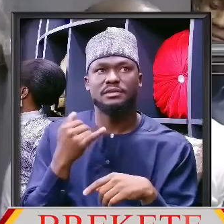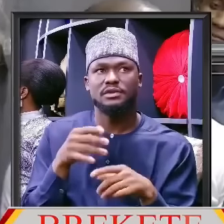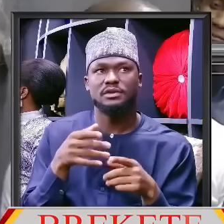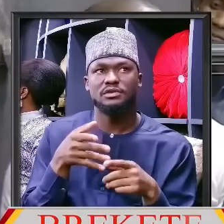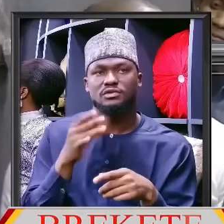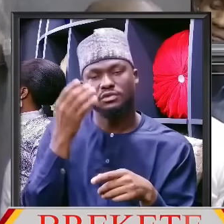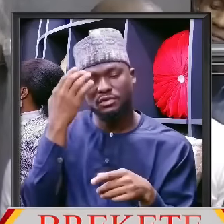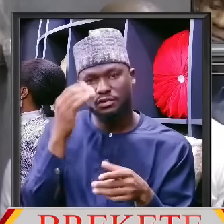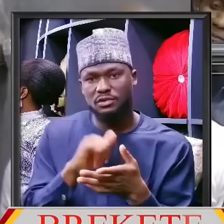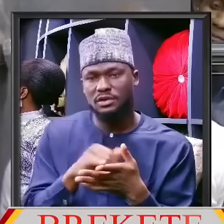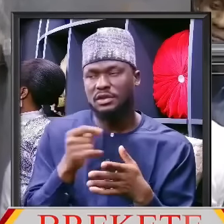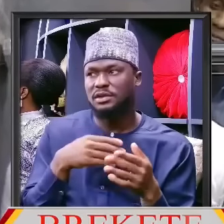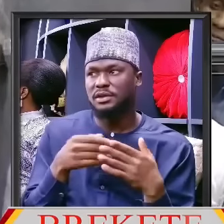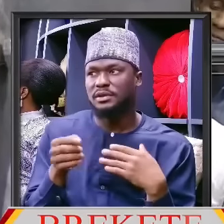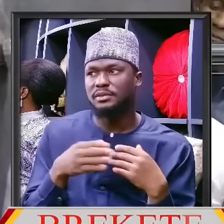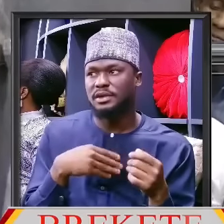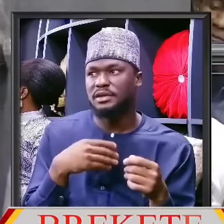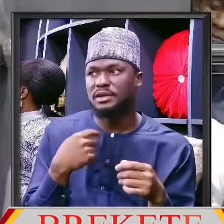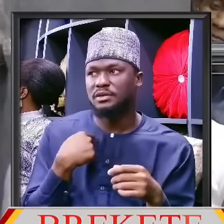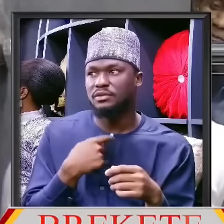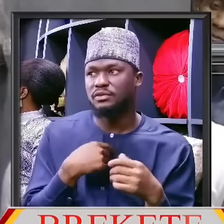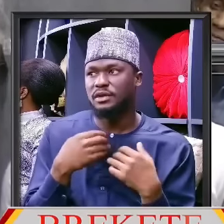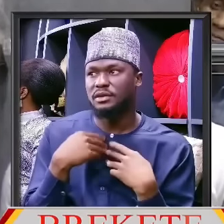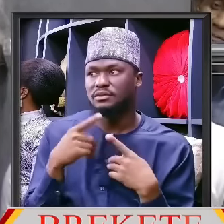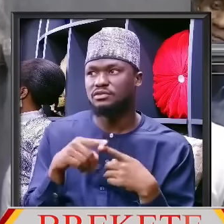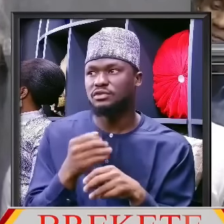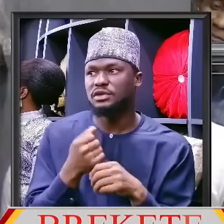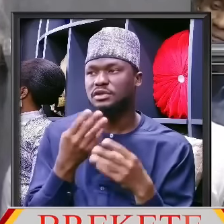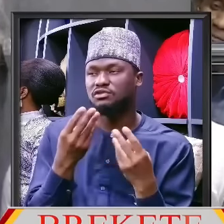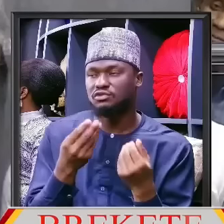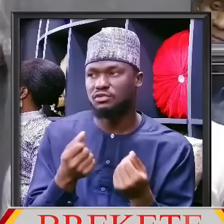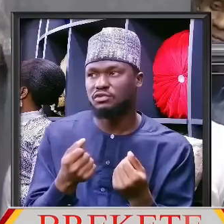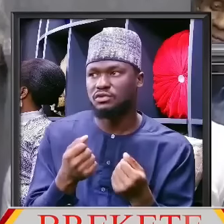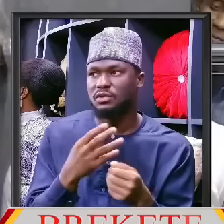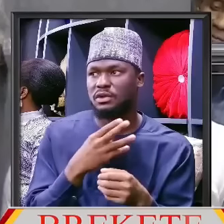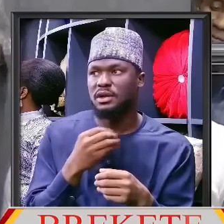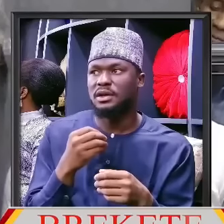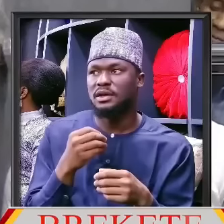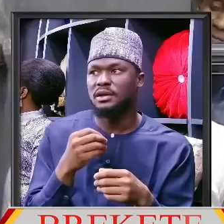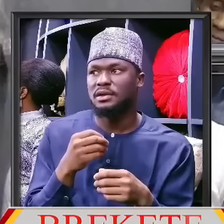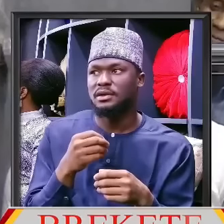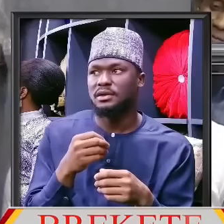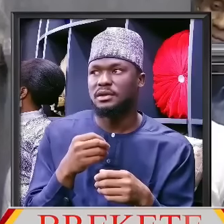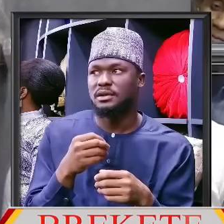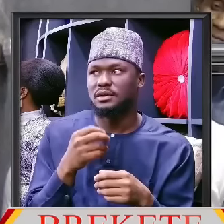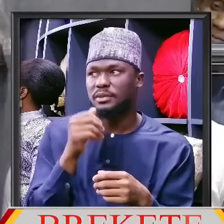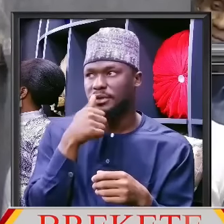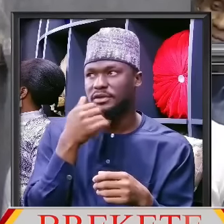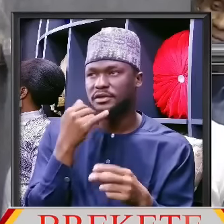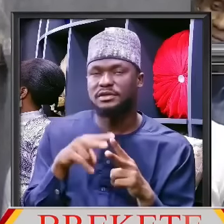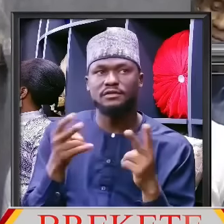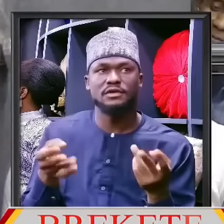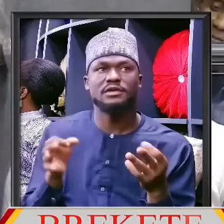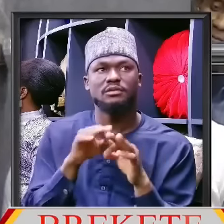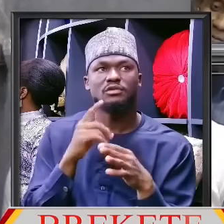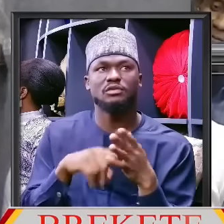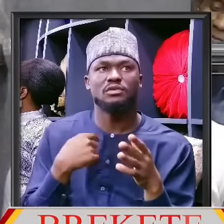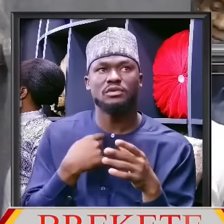know, say, the matter, we need to get solution. And patience is also very important. What do they talk